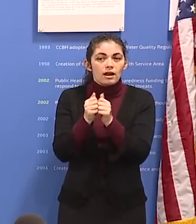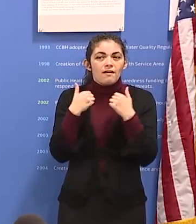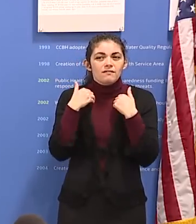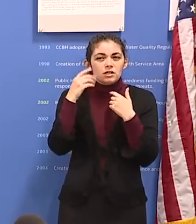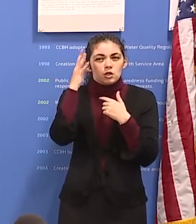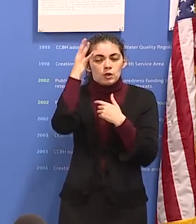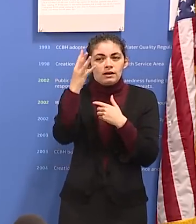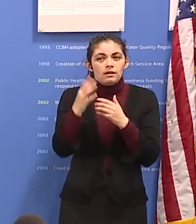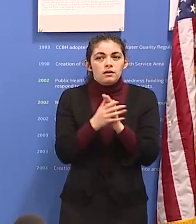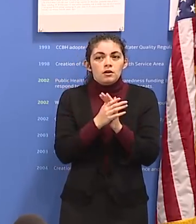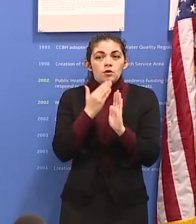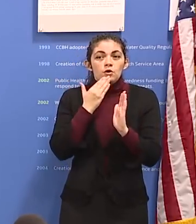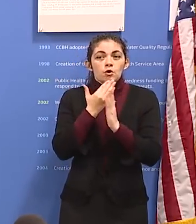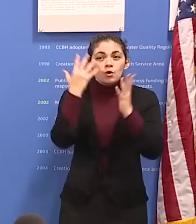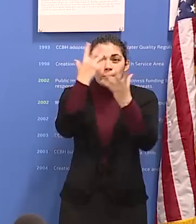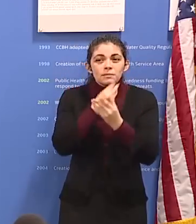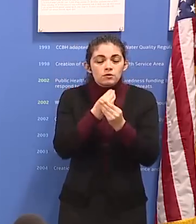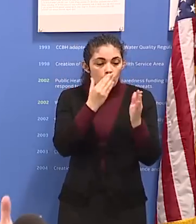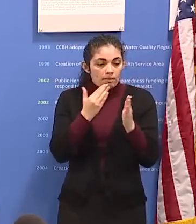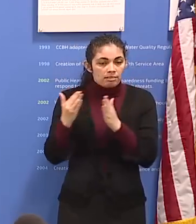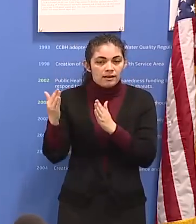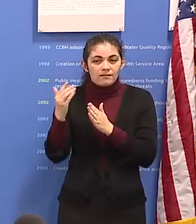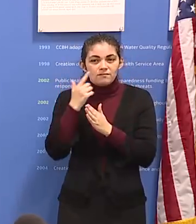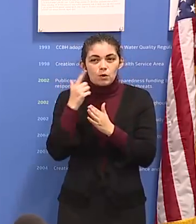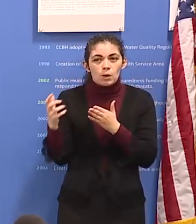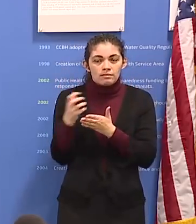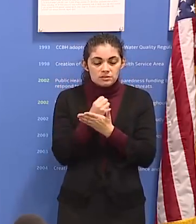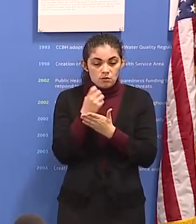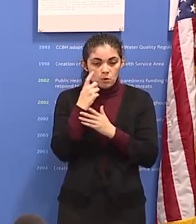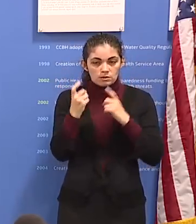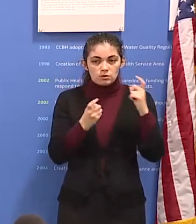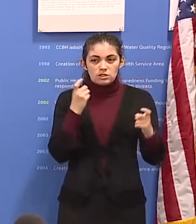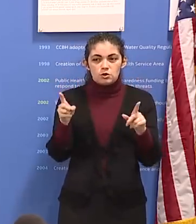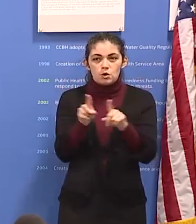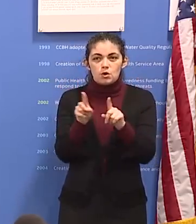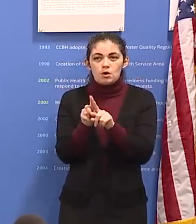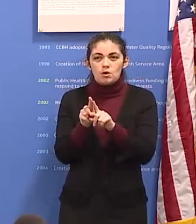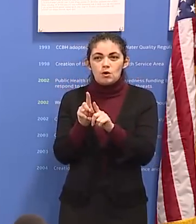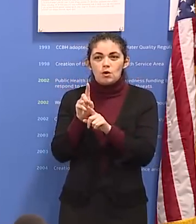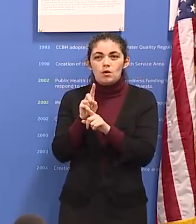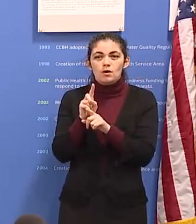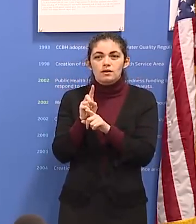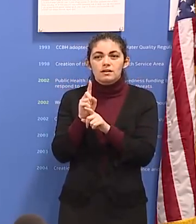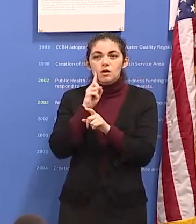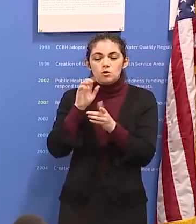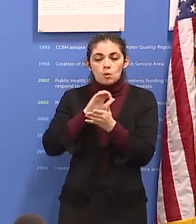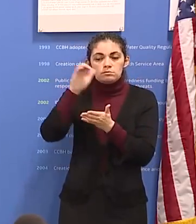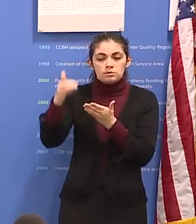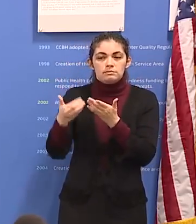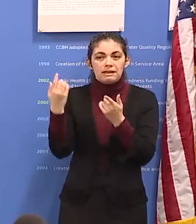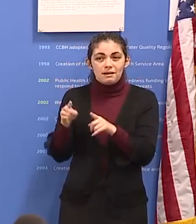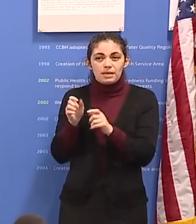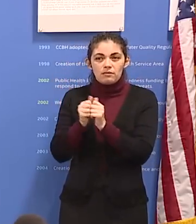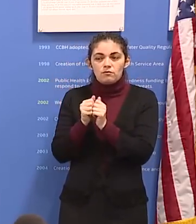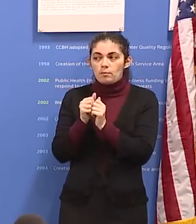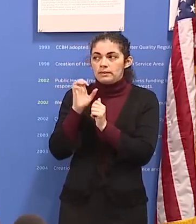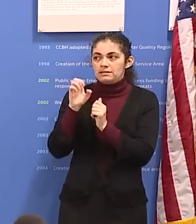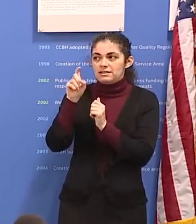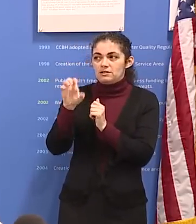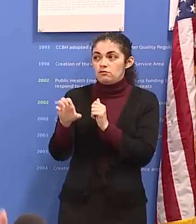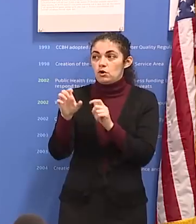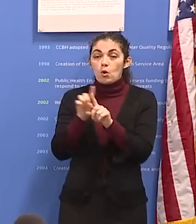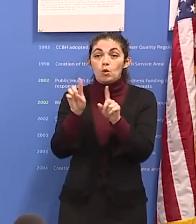together a really beautiful plan for collection of the donations as well as our strategic national stockpile shipment, and then